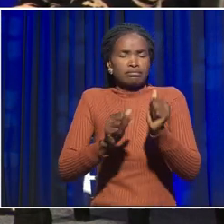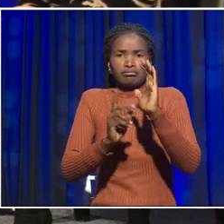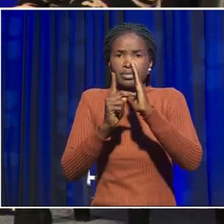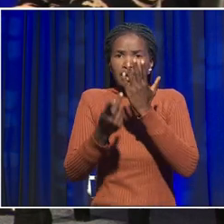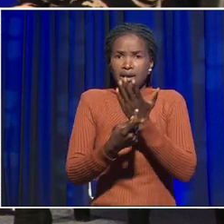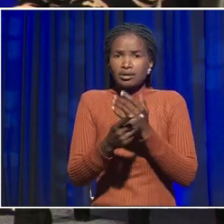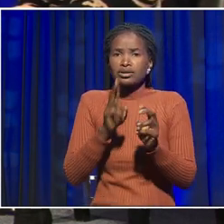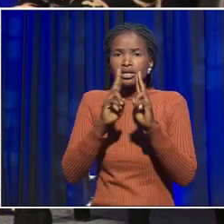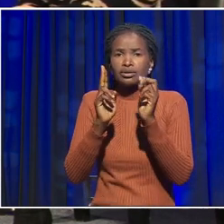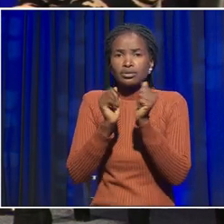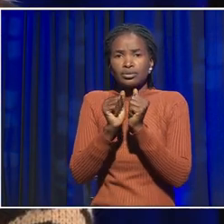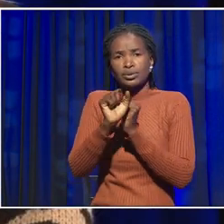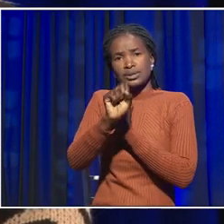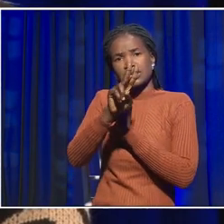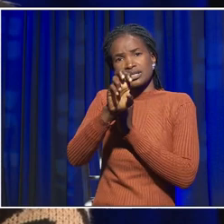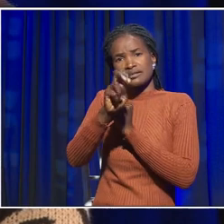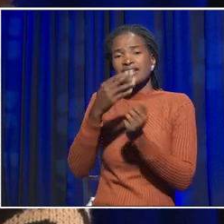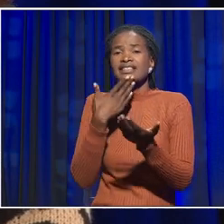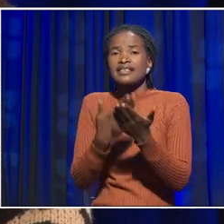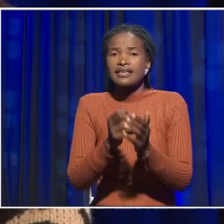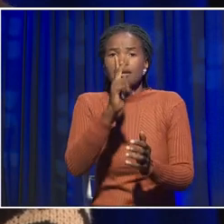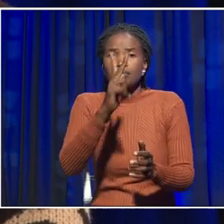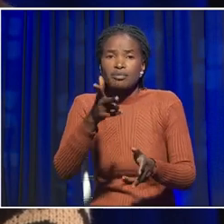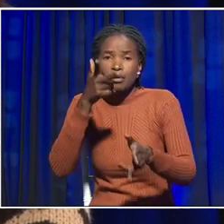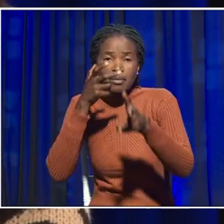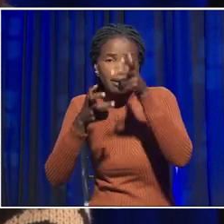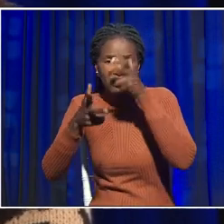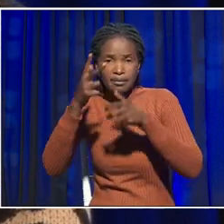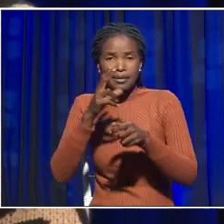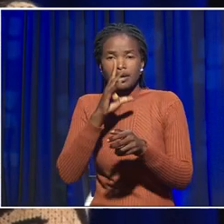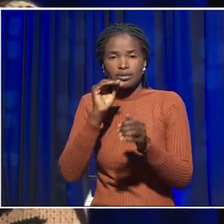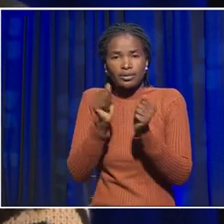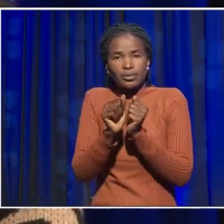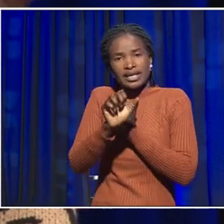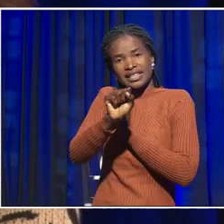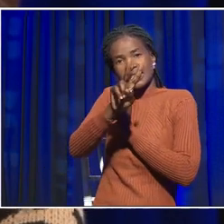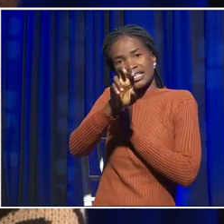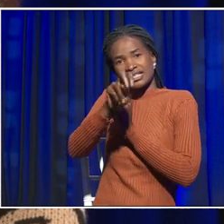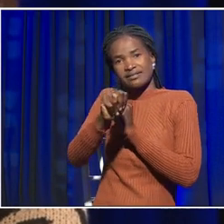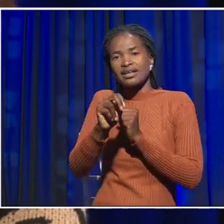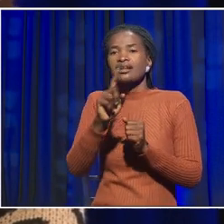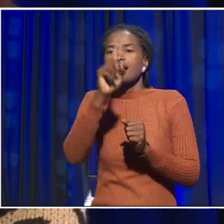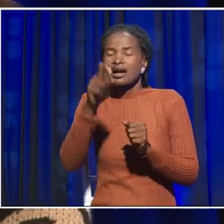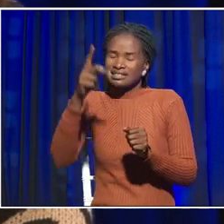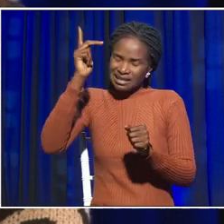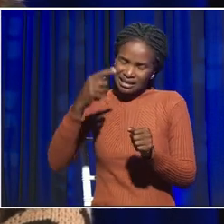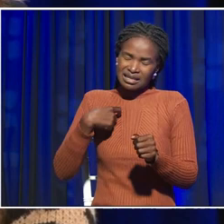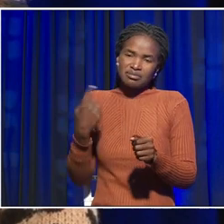Sven. And thanks also to the viewers of Talk to Sven for having requested my participation